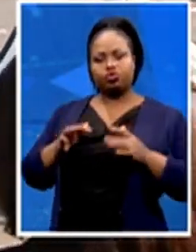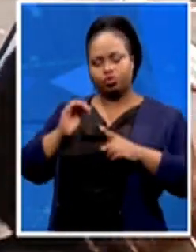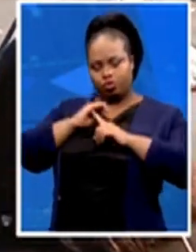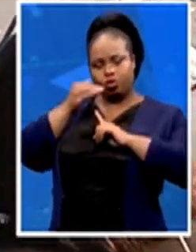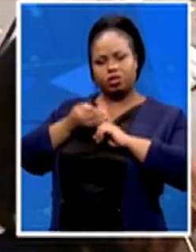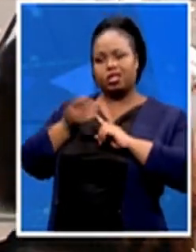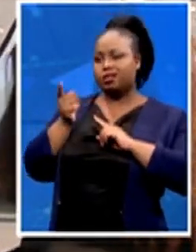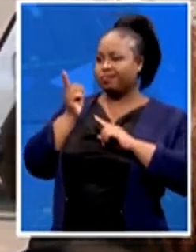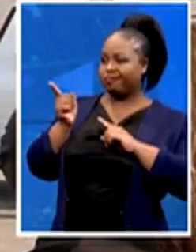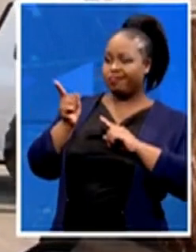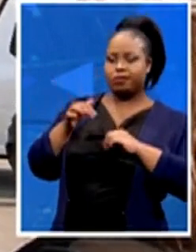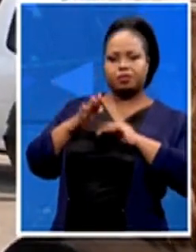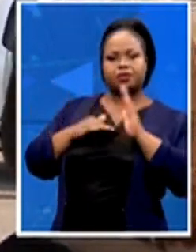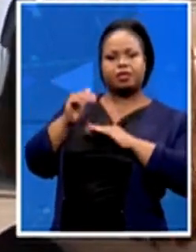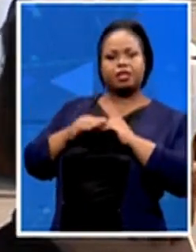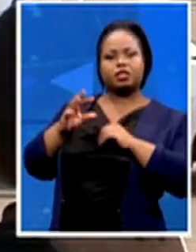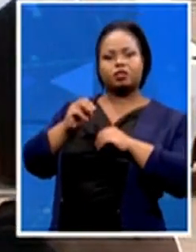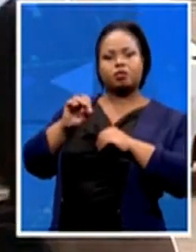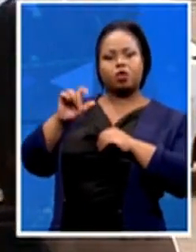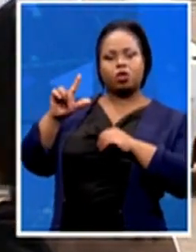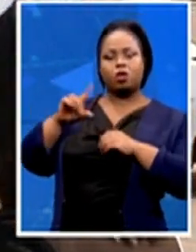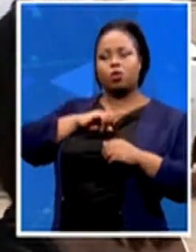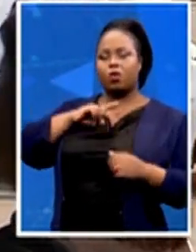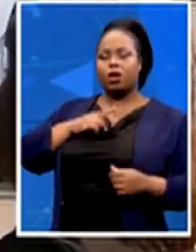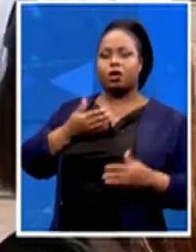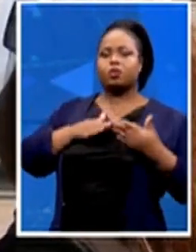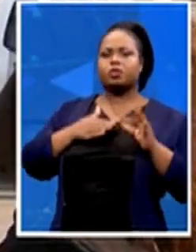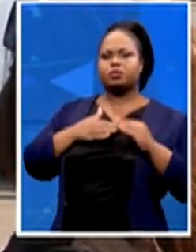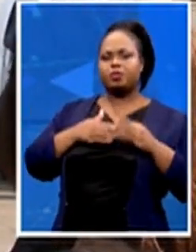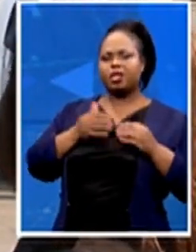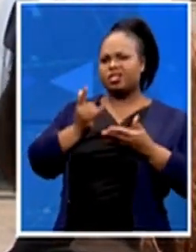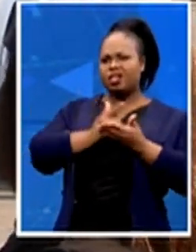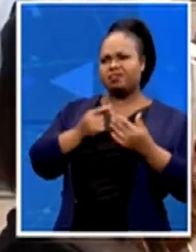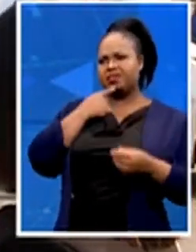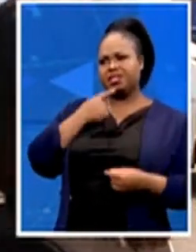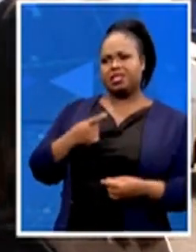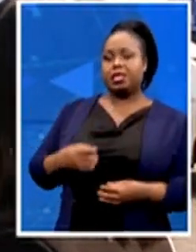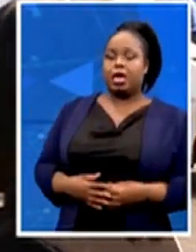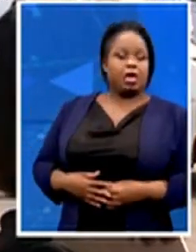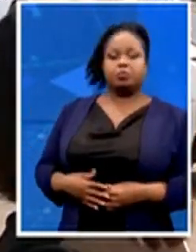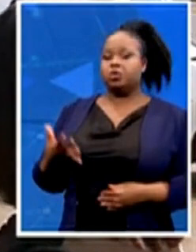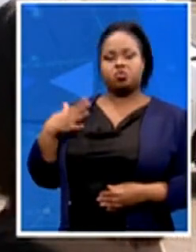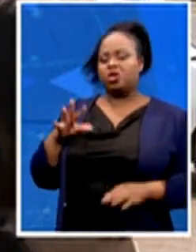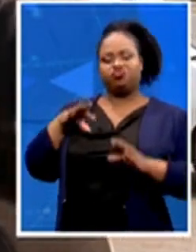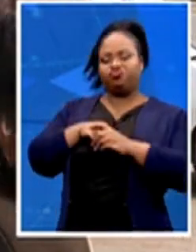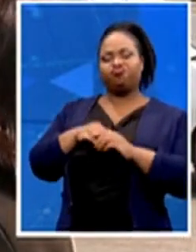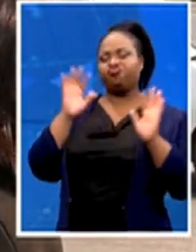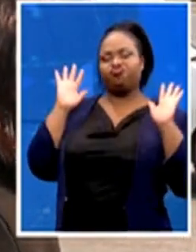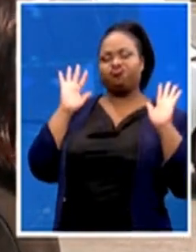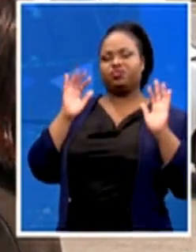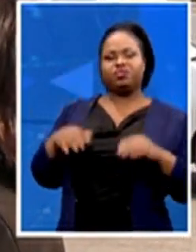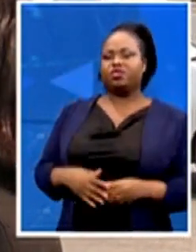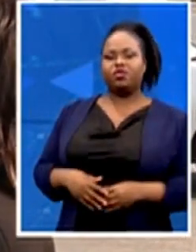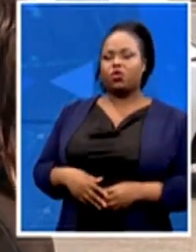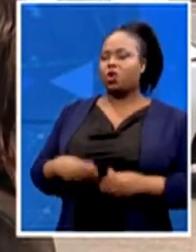mean, I spoke to one of the community members here and they said that they didn't want to participate in any of the looting. Talk to us